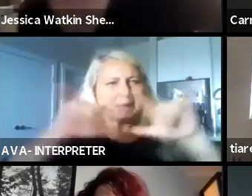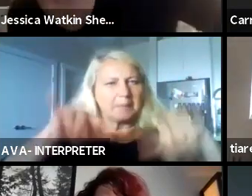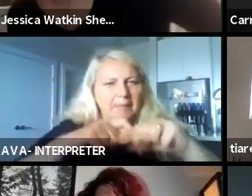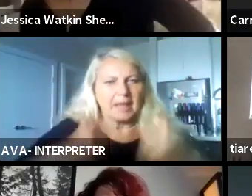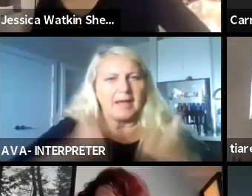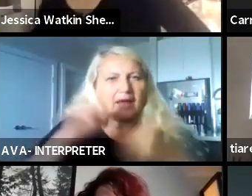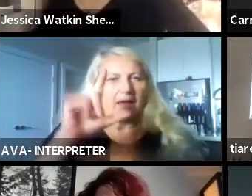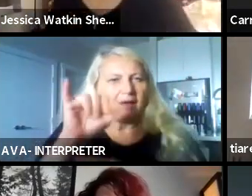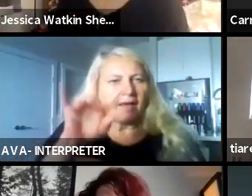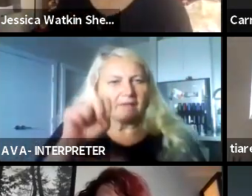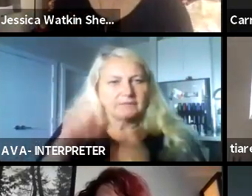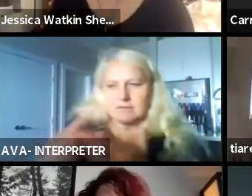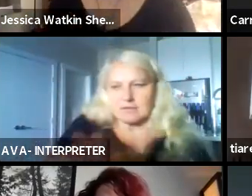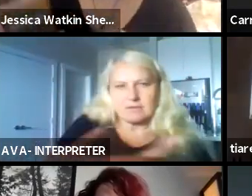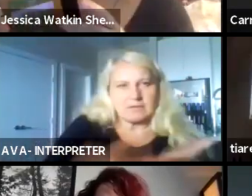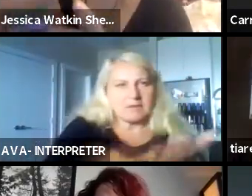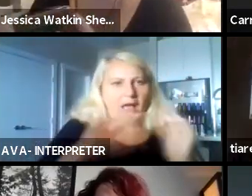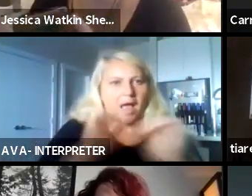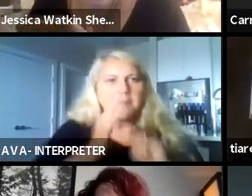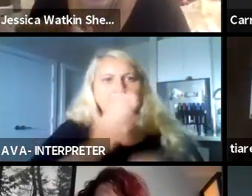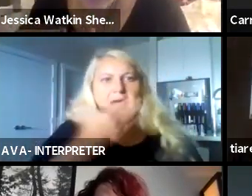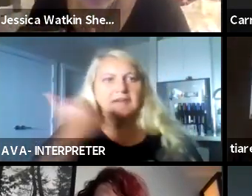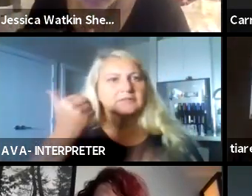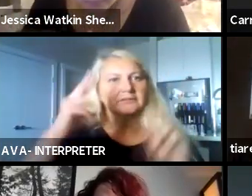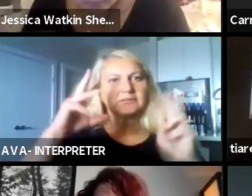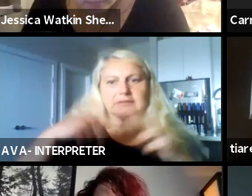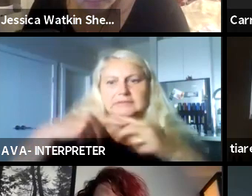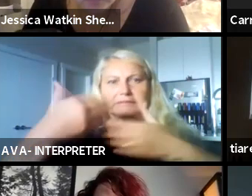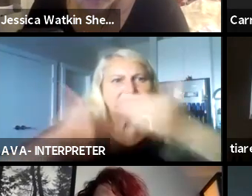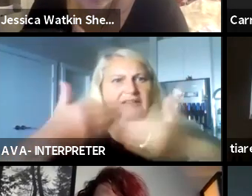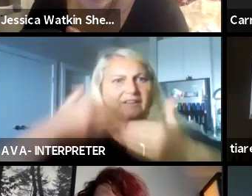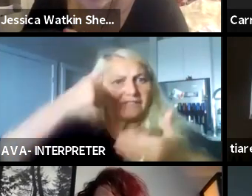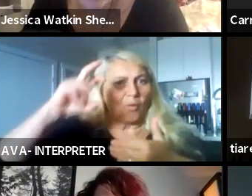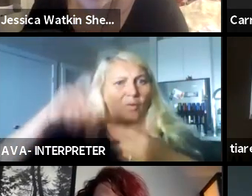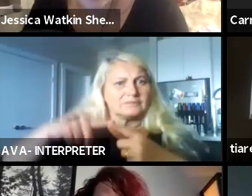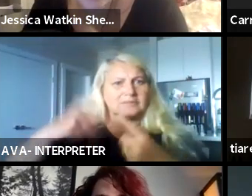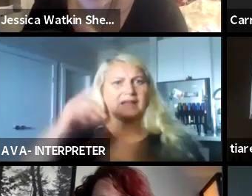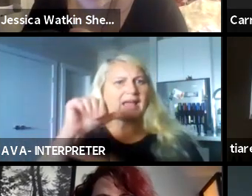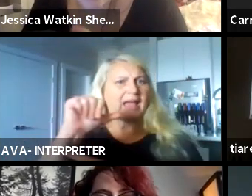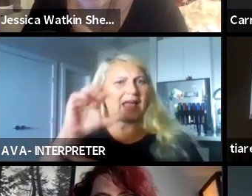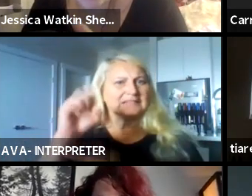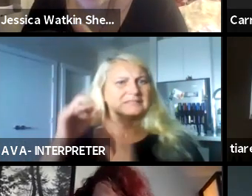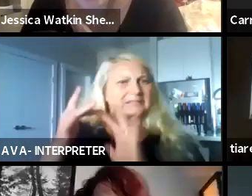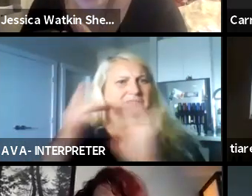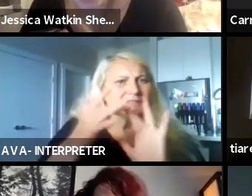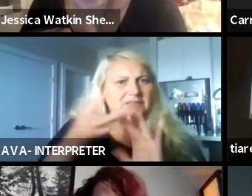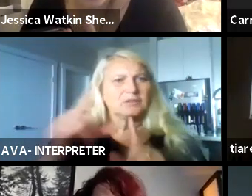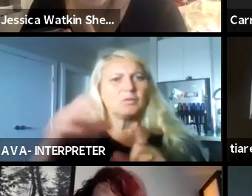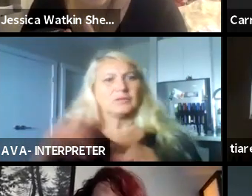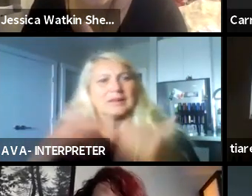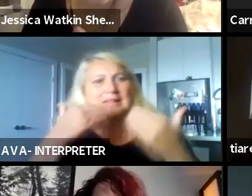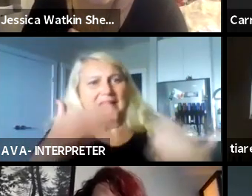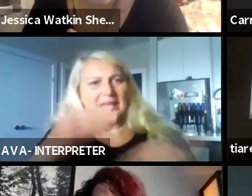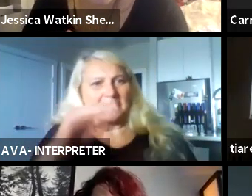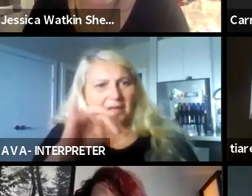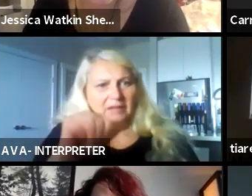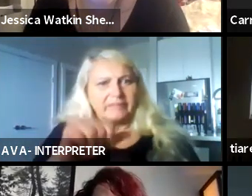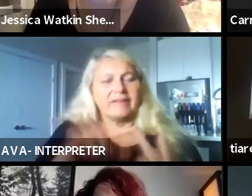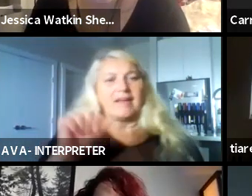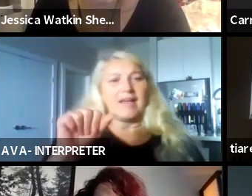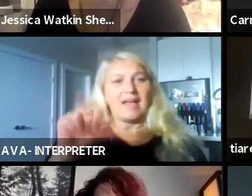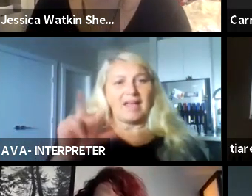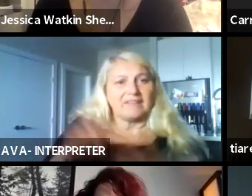access processes is just great. So I want to thank Mia, as well as Ava, as well as Landon. I'm